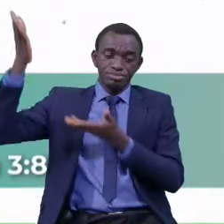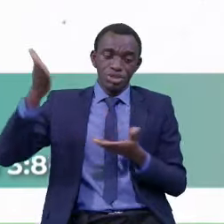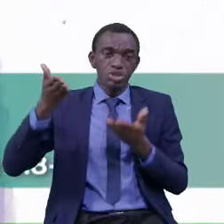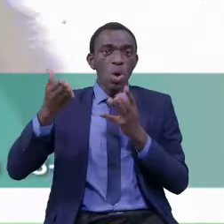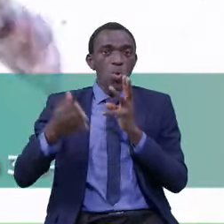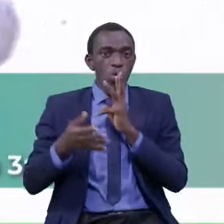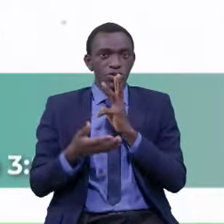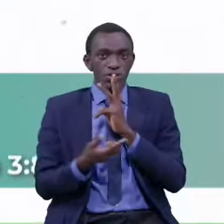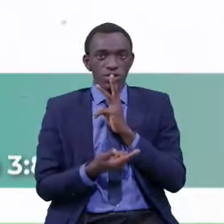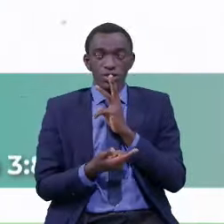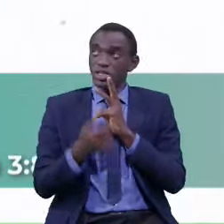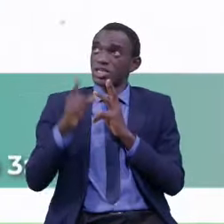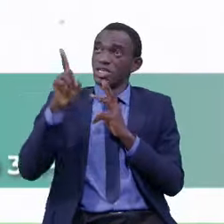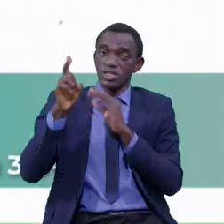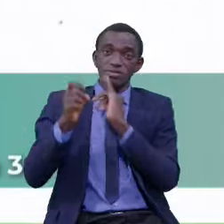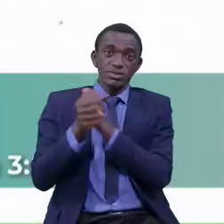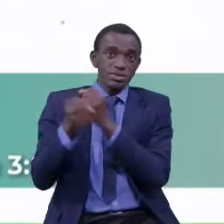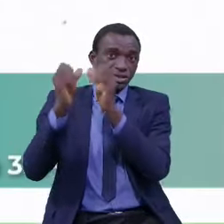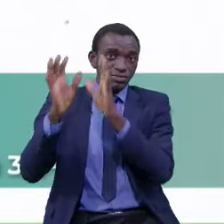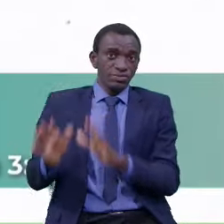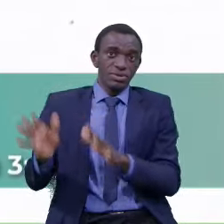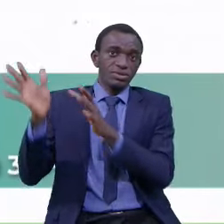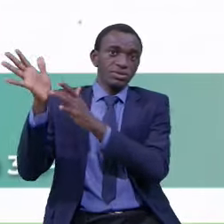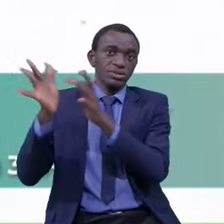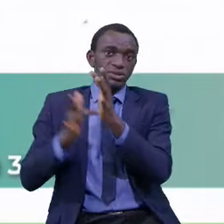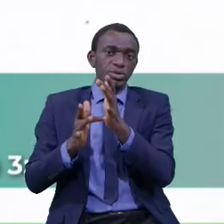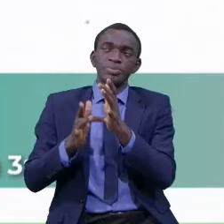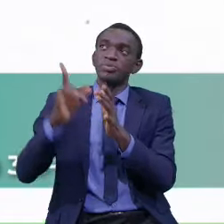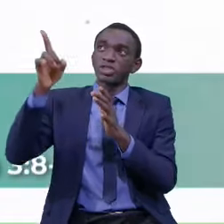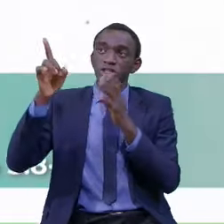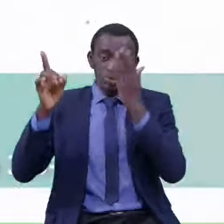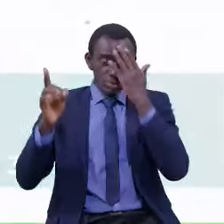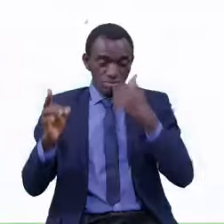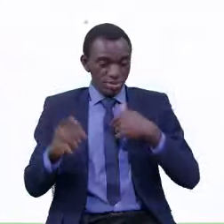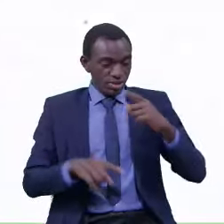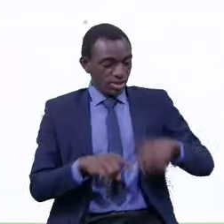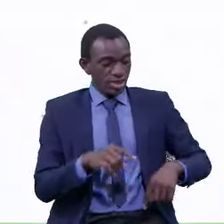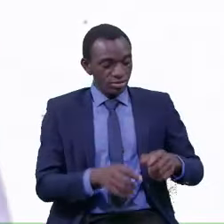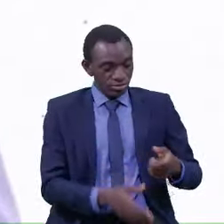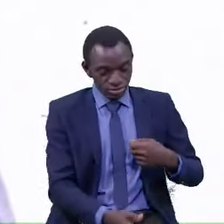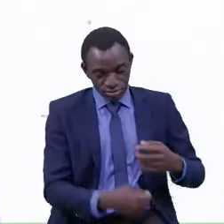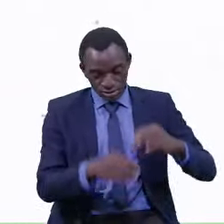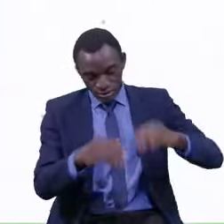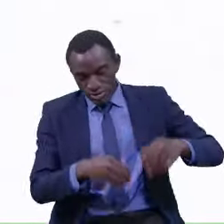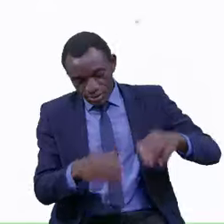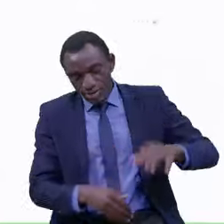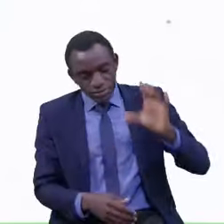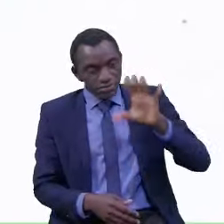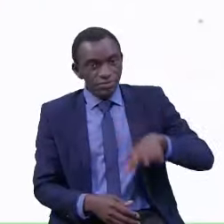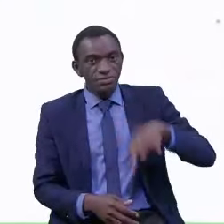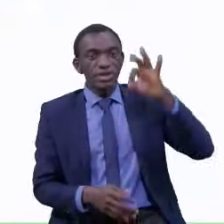Savior, Jesus, He knows I cannot dig out salvation. I cannot